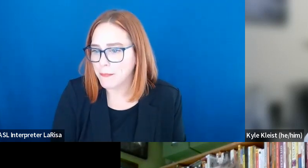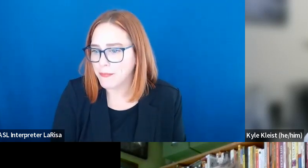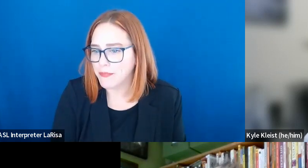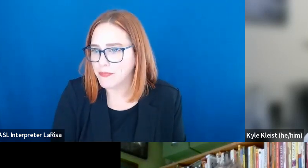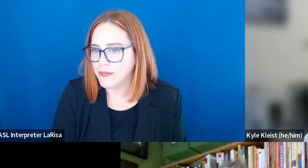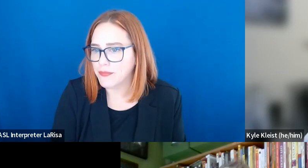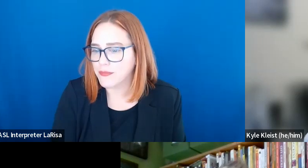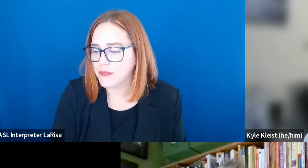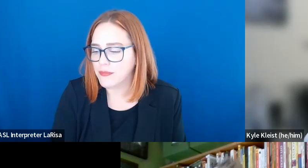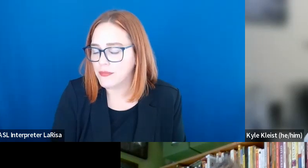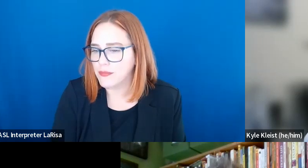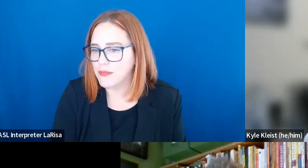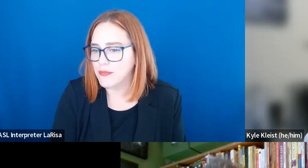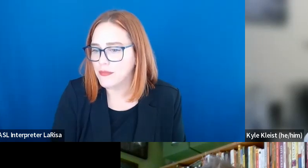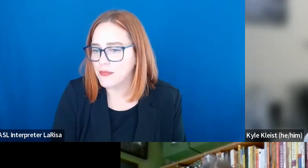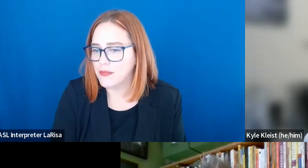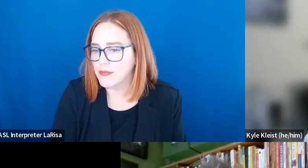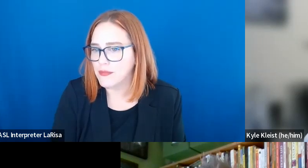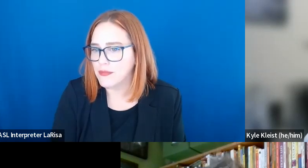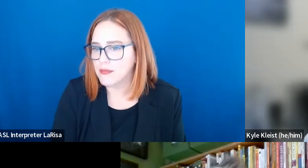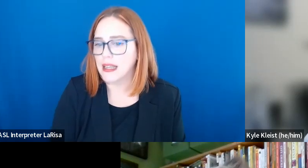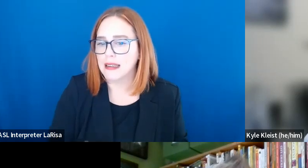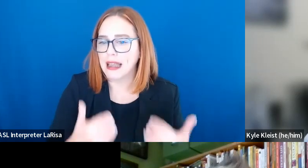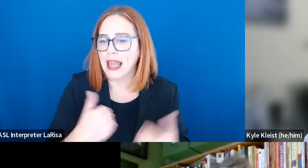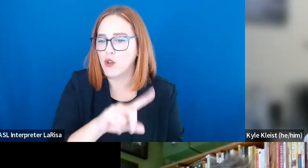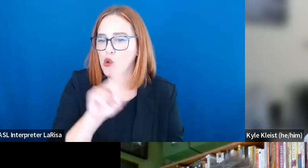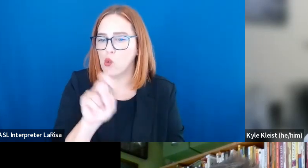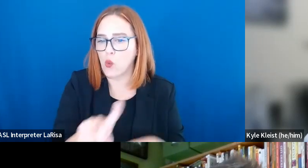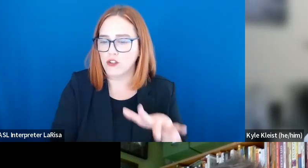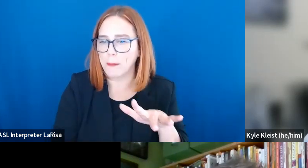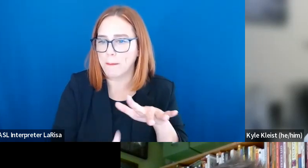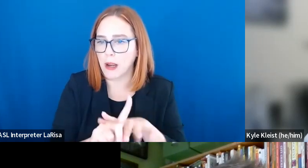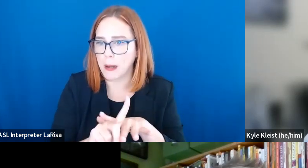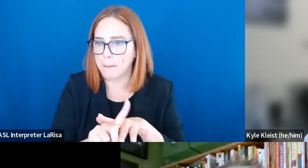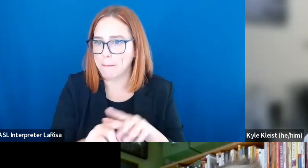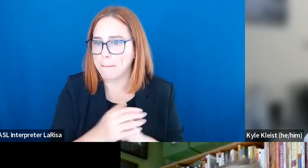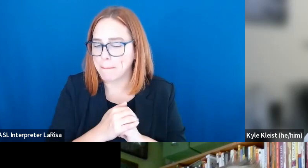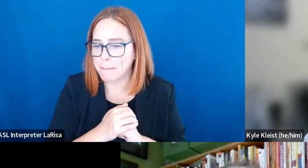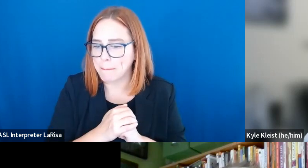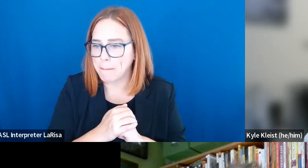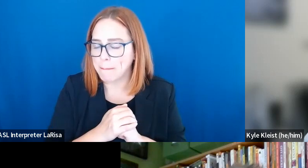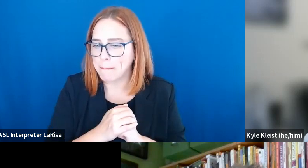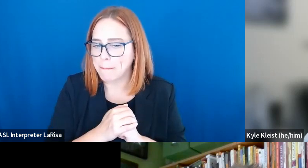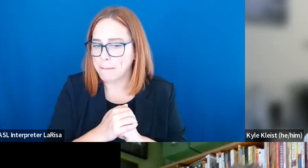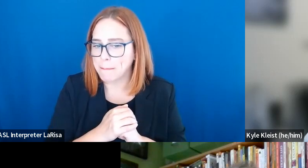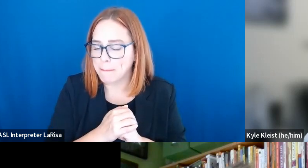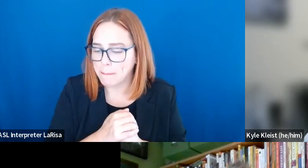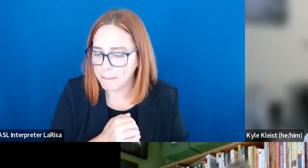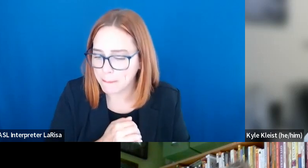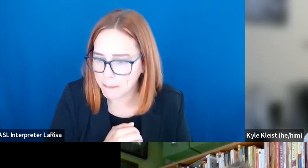question come in the Q&A box from Youth Lead North Carolina. It says, what are some of